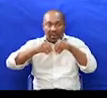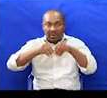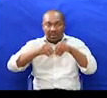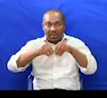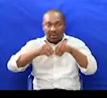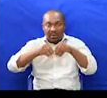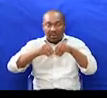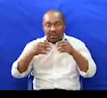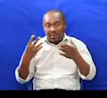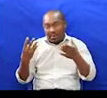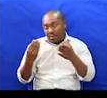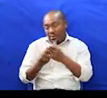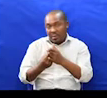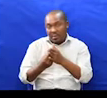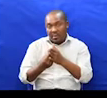with